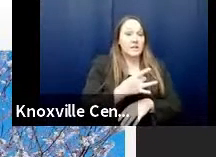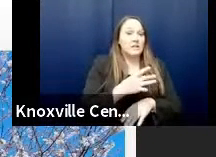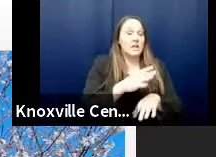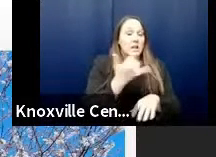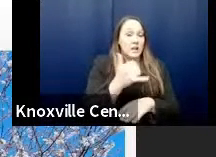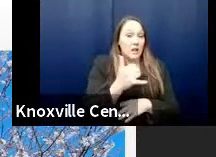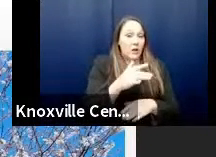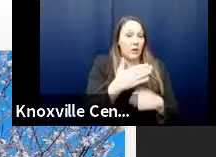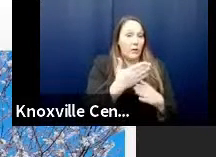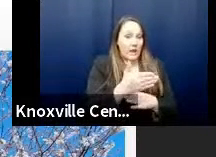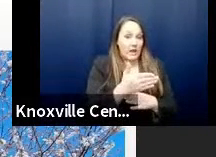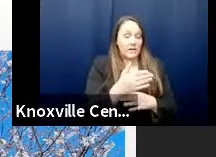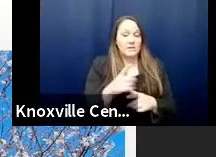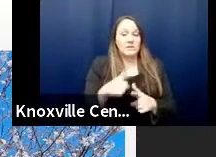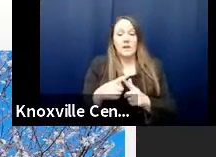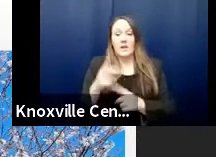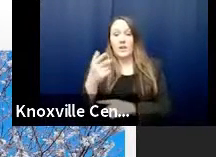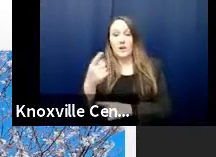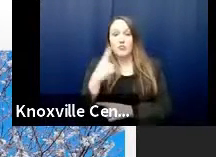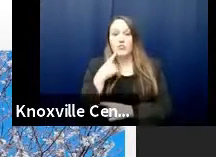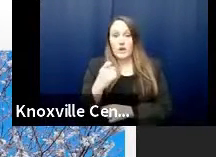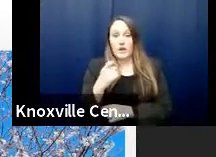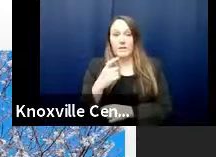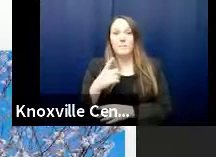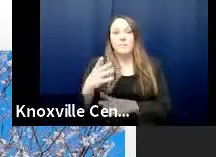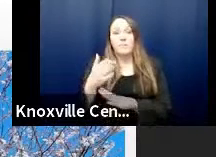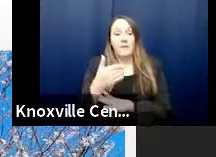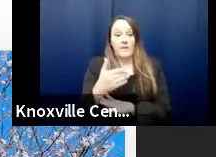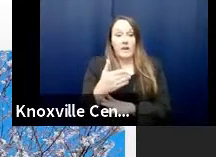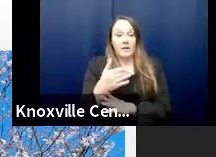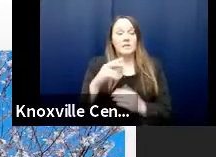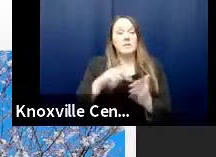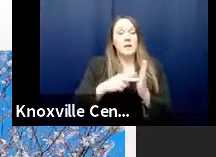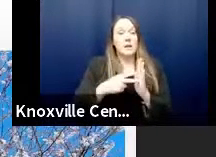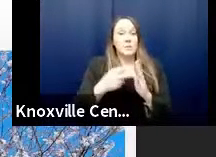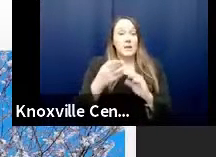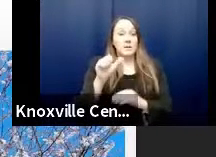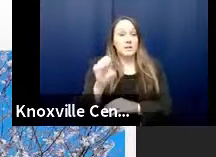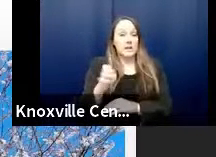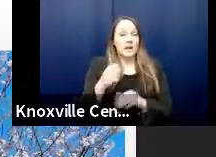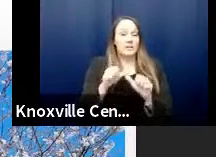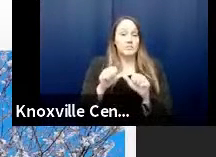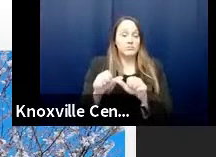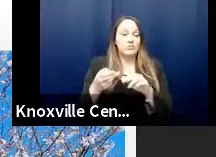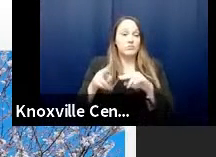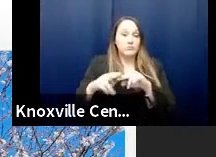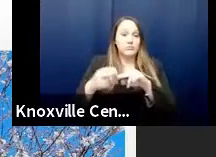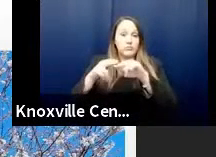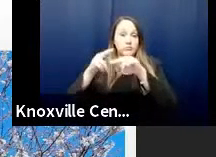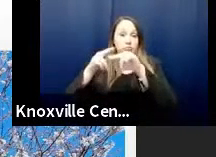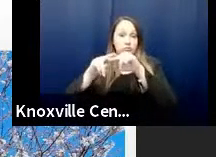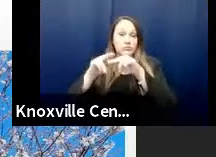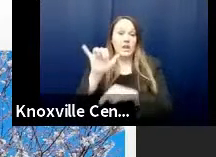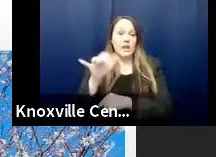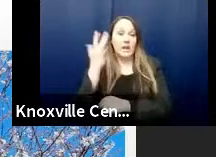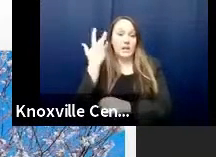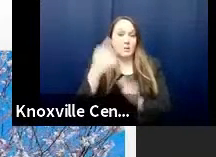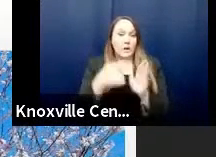red flags. This indicates a continued increase in cases and is why we are representing this benchmark as